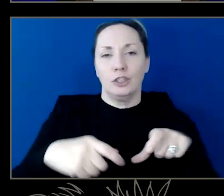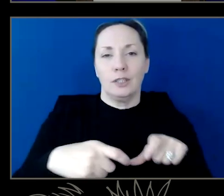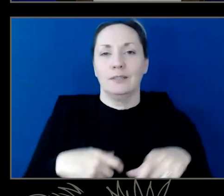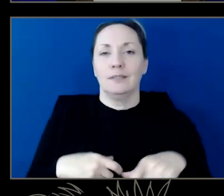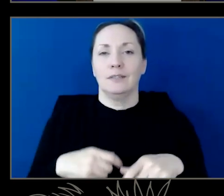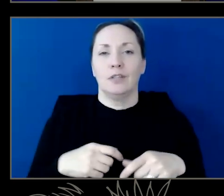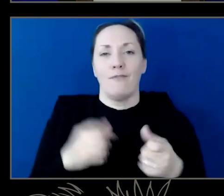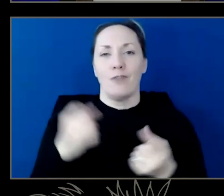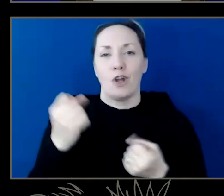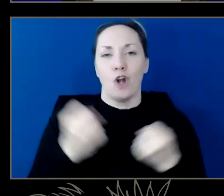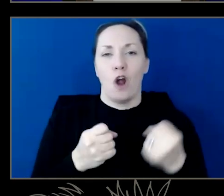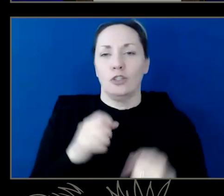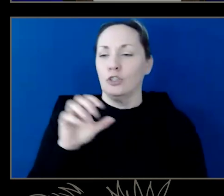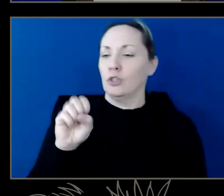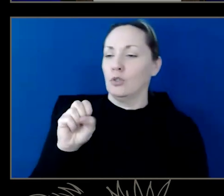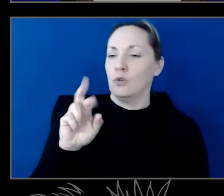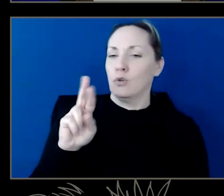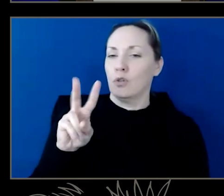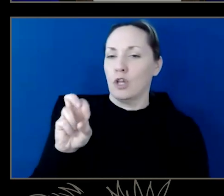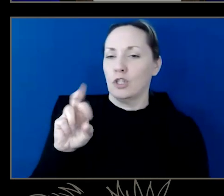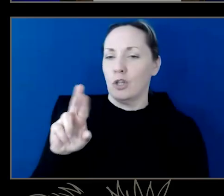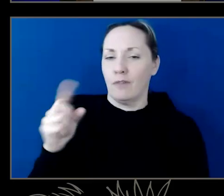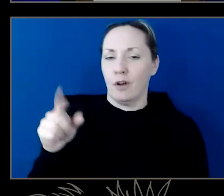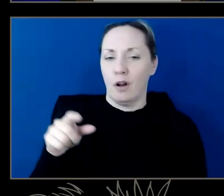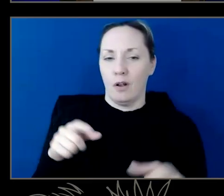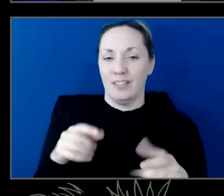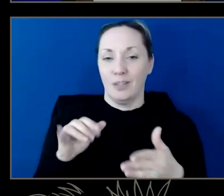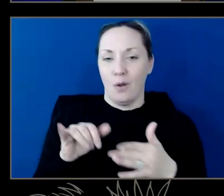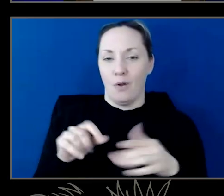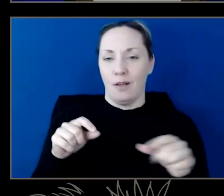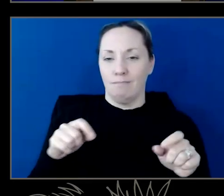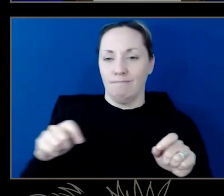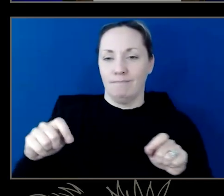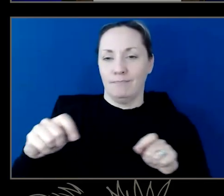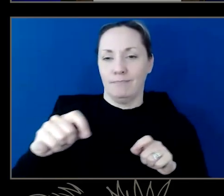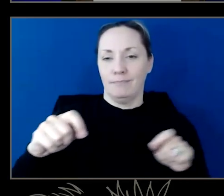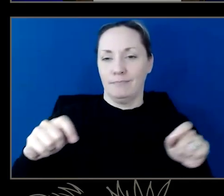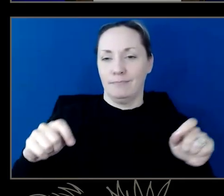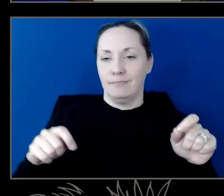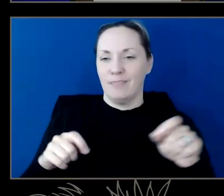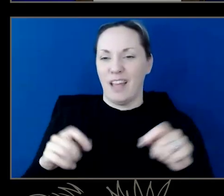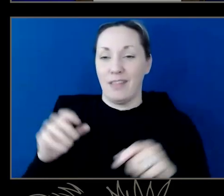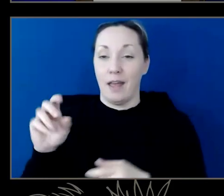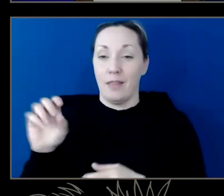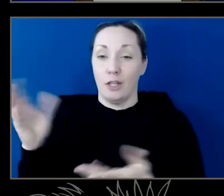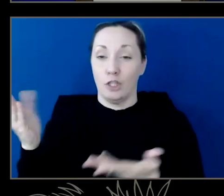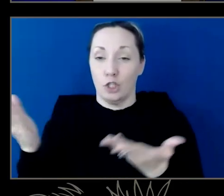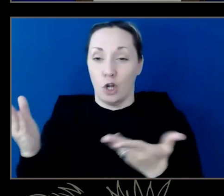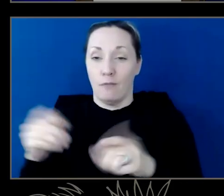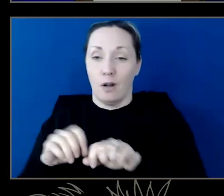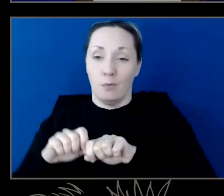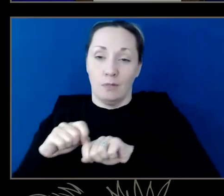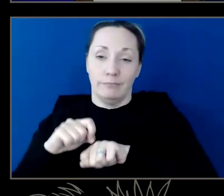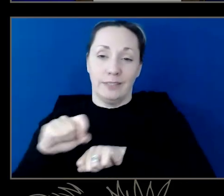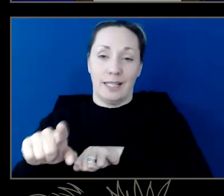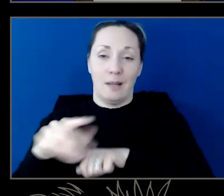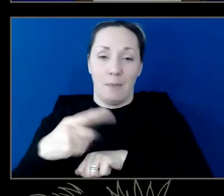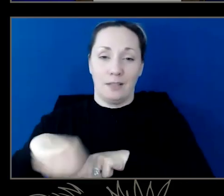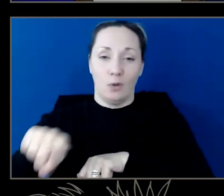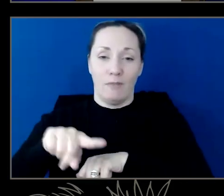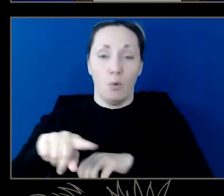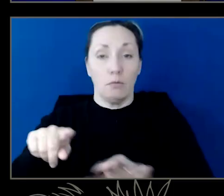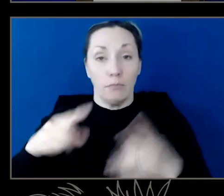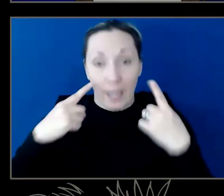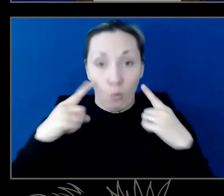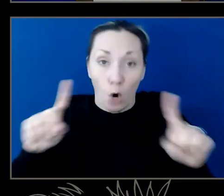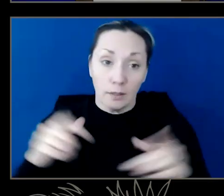constantly, and the server is gonna take that position and send it back to everyone else. And that worked. It worked